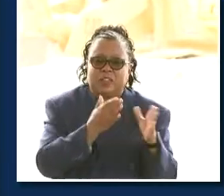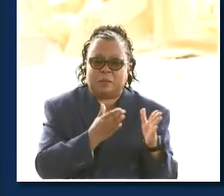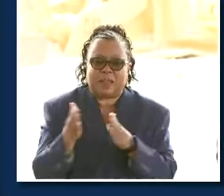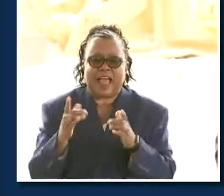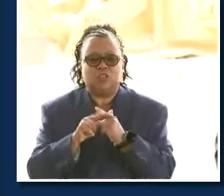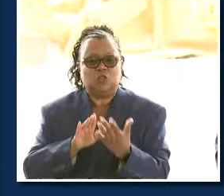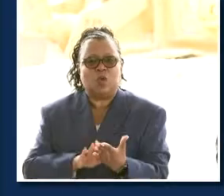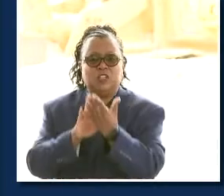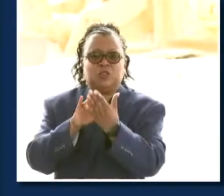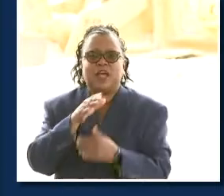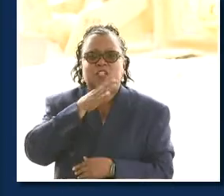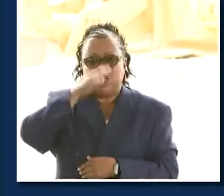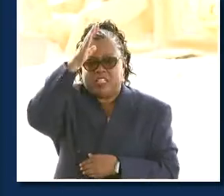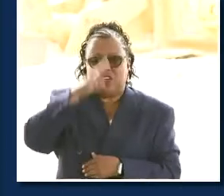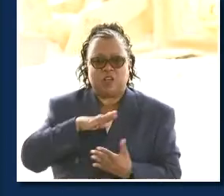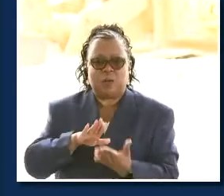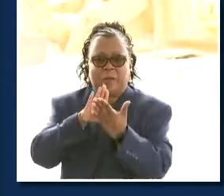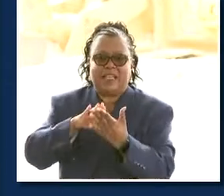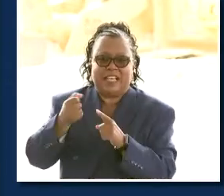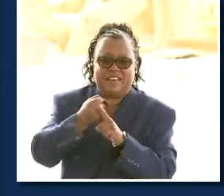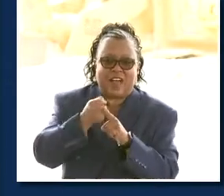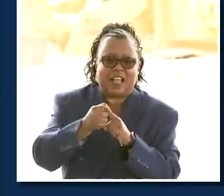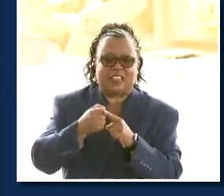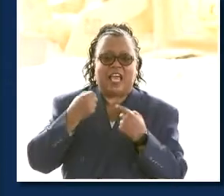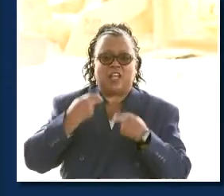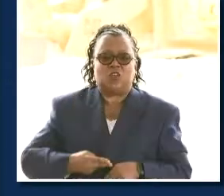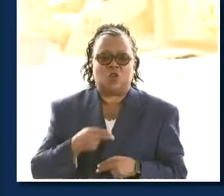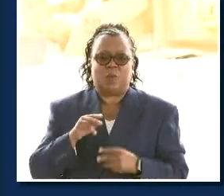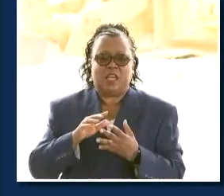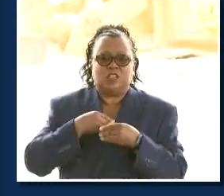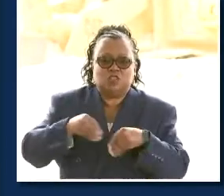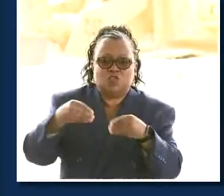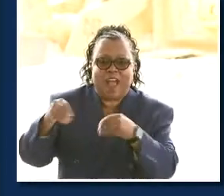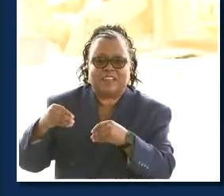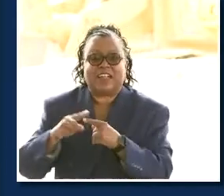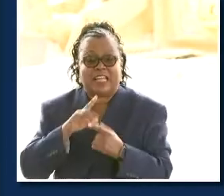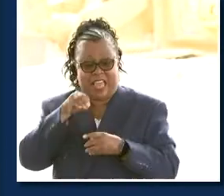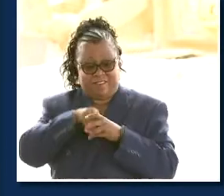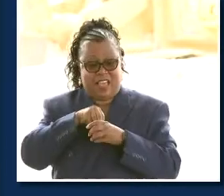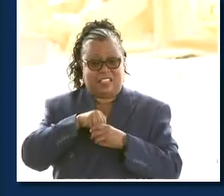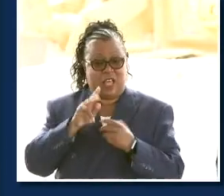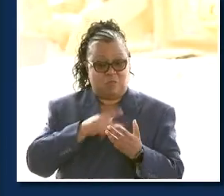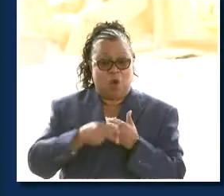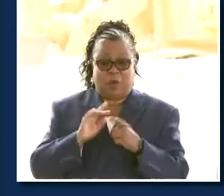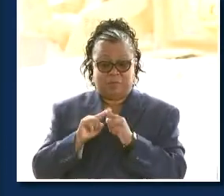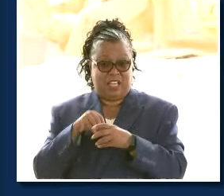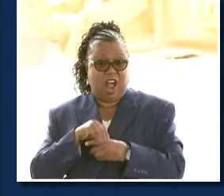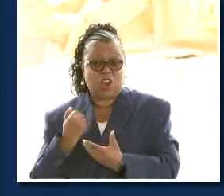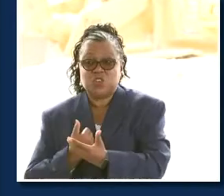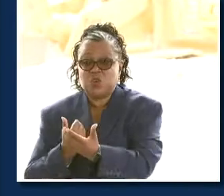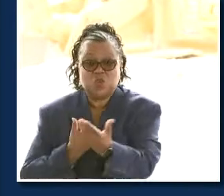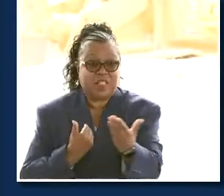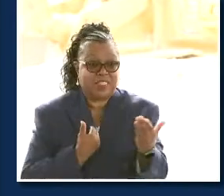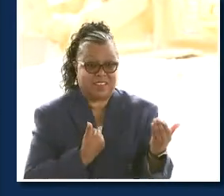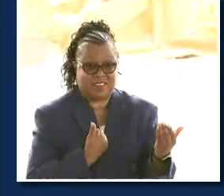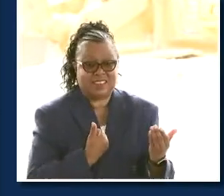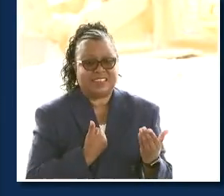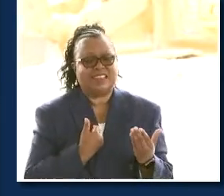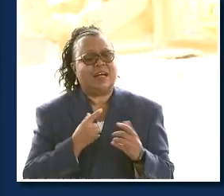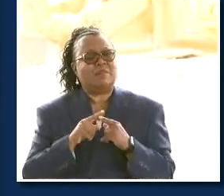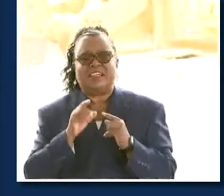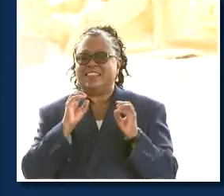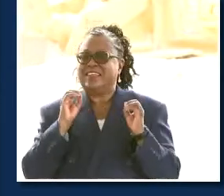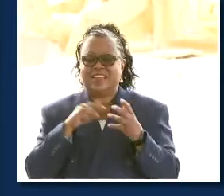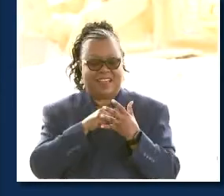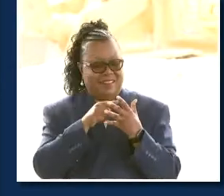to address gender-based violence and human trafficking. And we've invested in programs in our youth. But